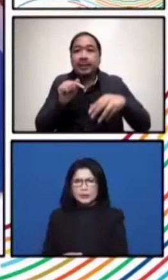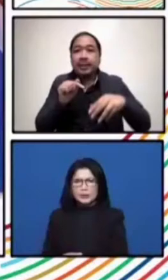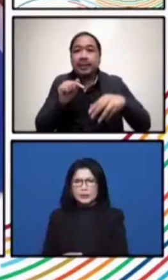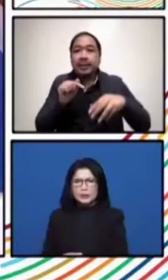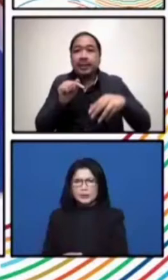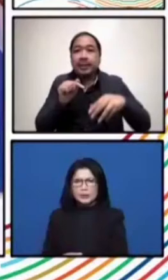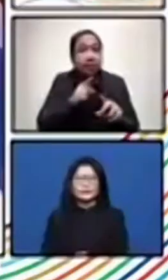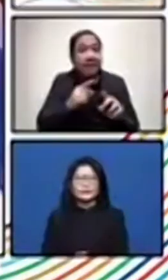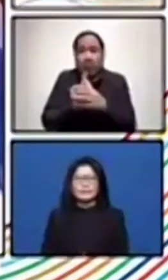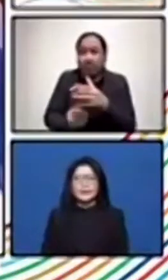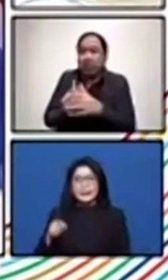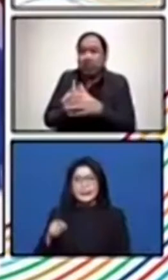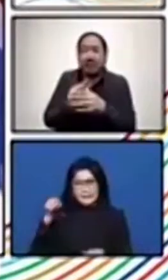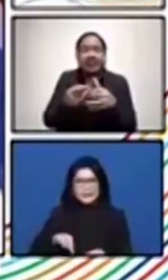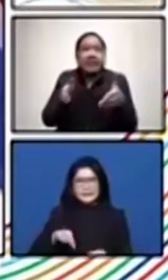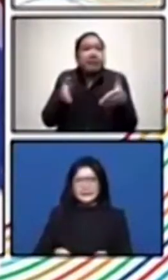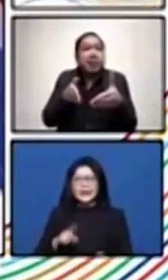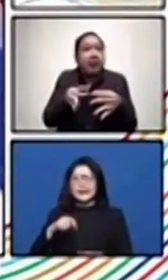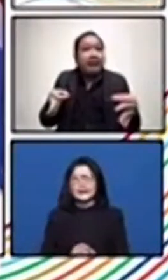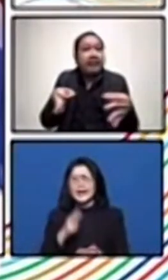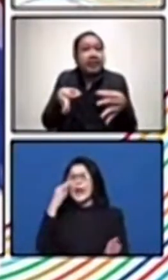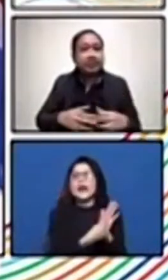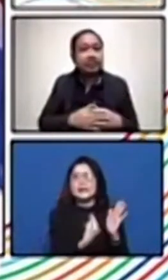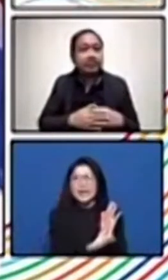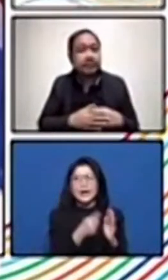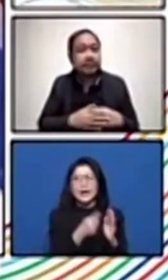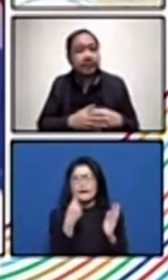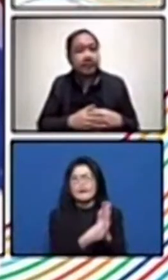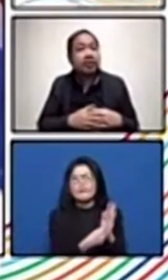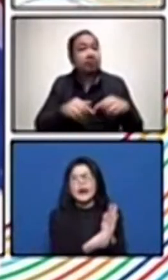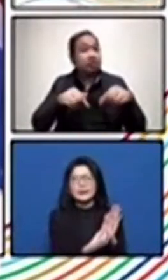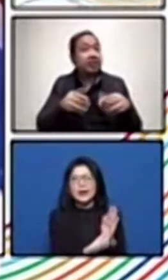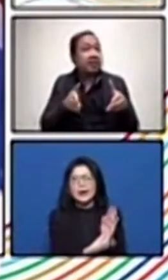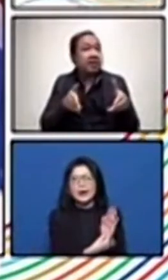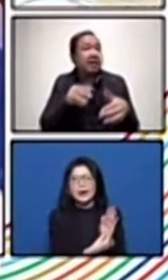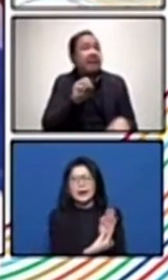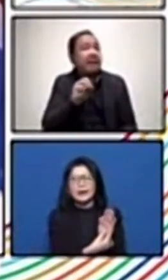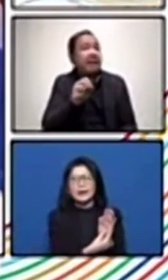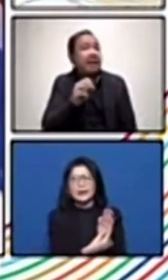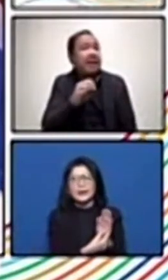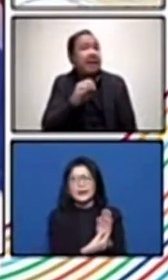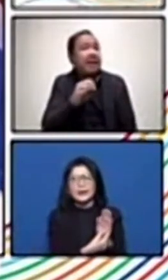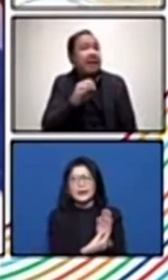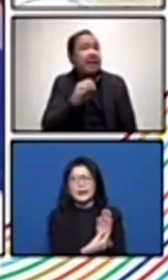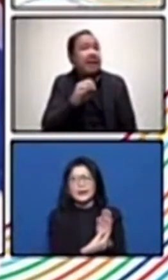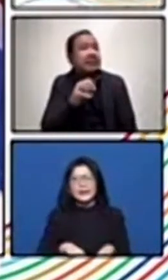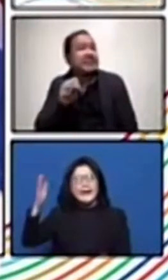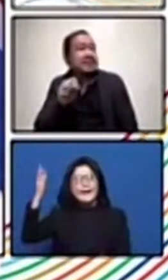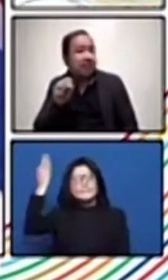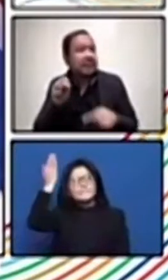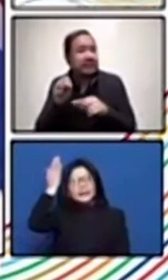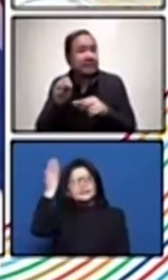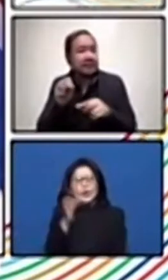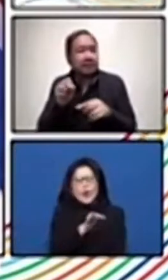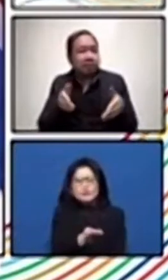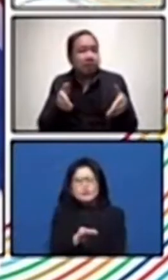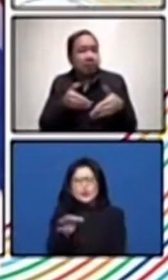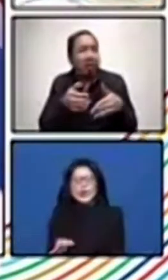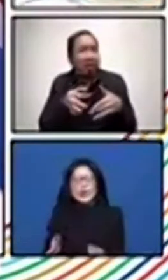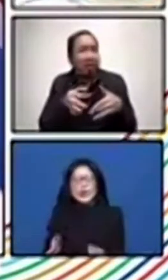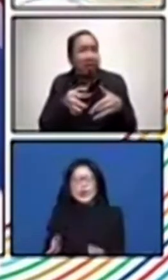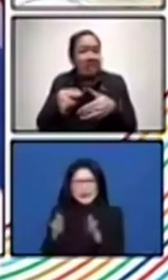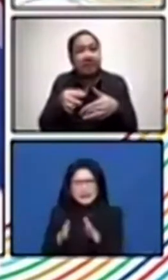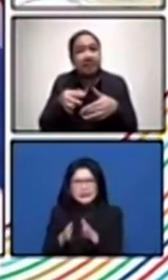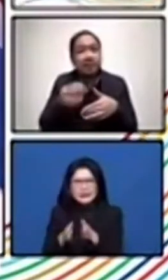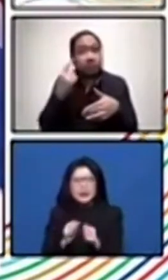the scattered and low-lying nature of the small Islands Maldives in general is extremely exposed to climate change